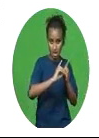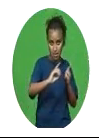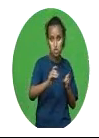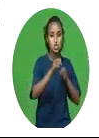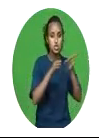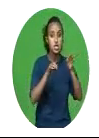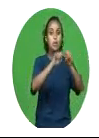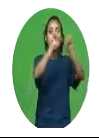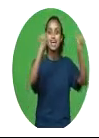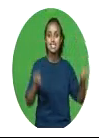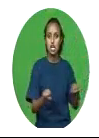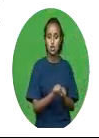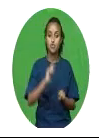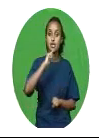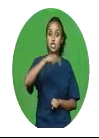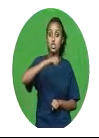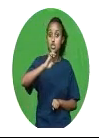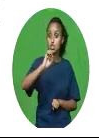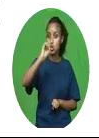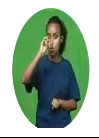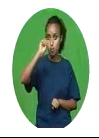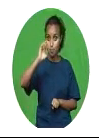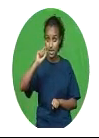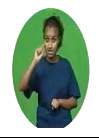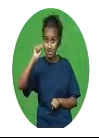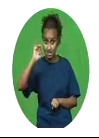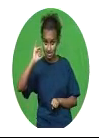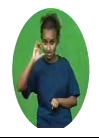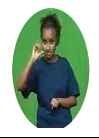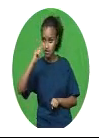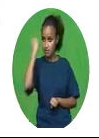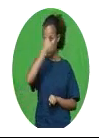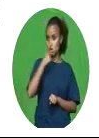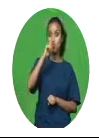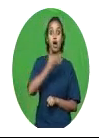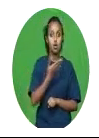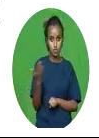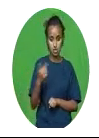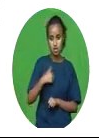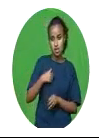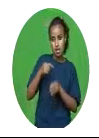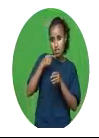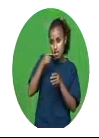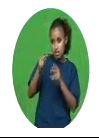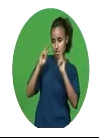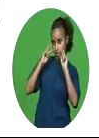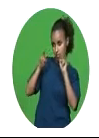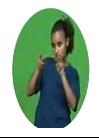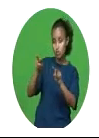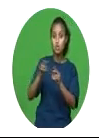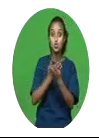the size of each geometric feature of the object. They tell the viewer the object's